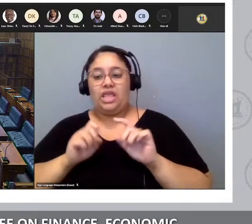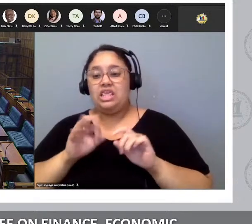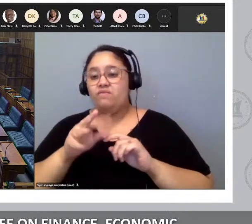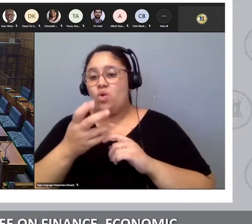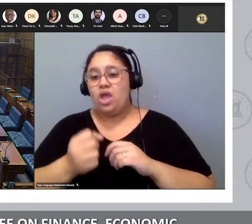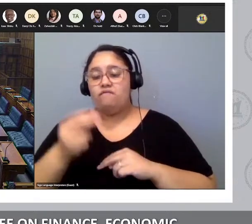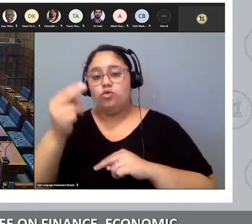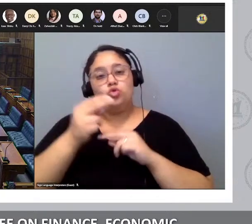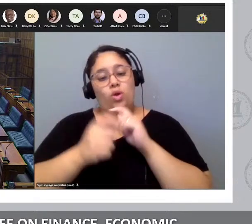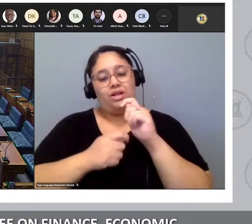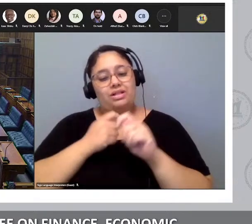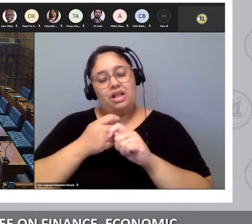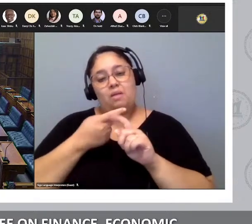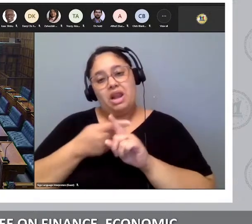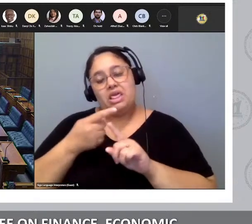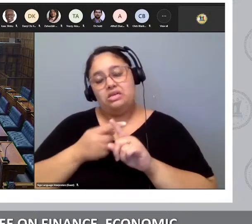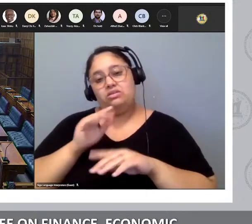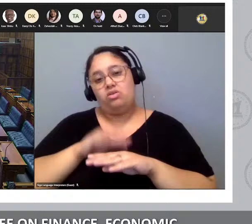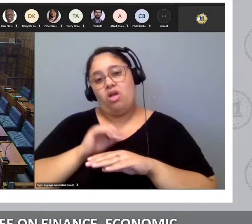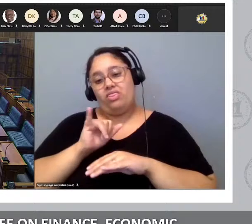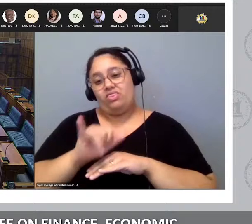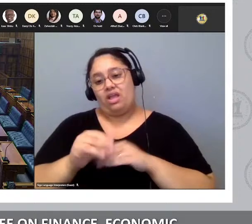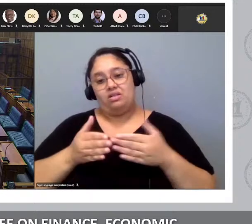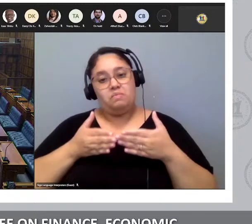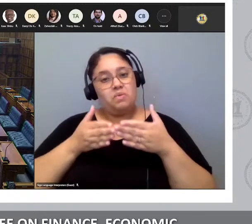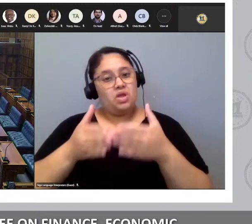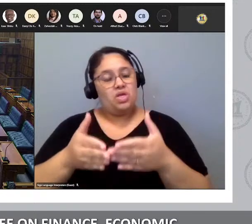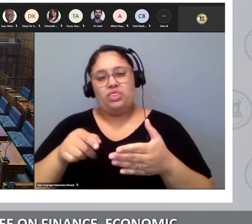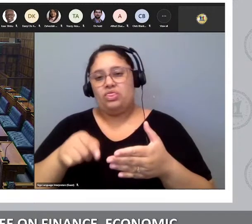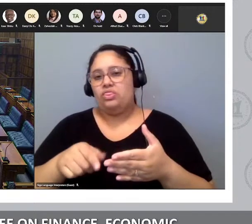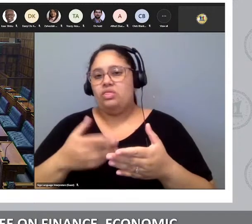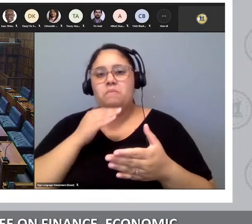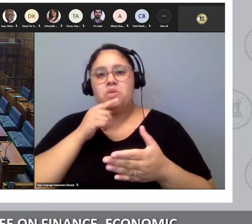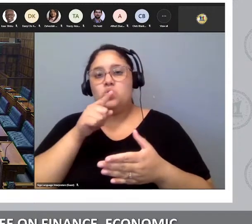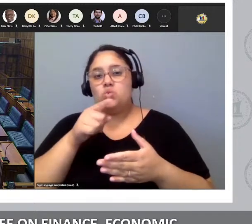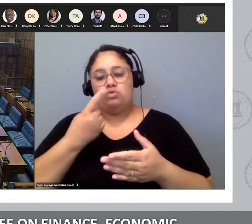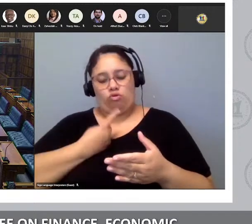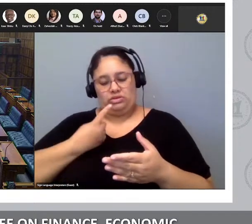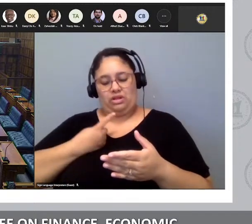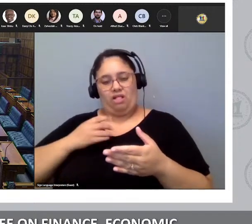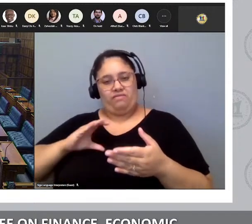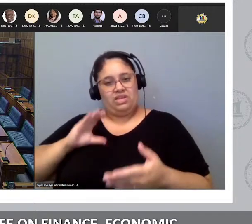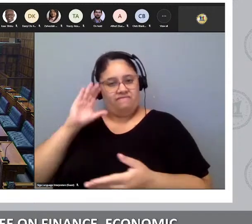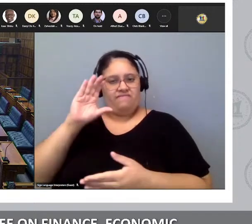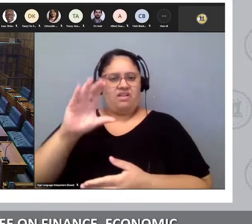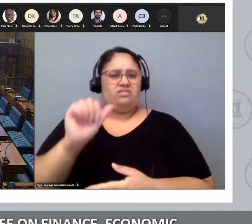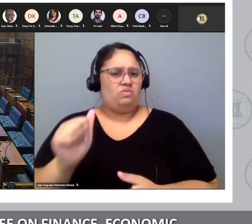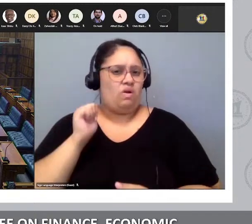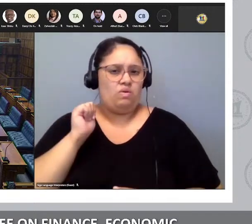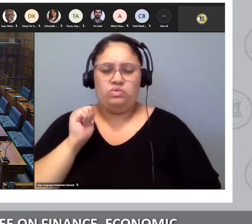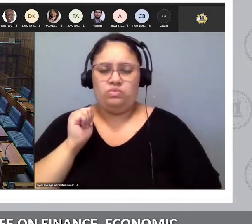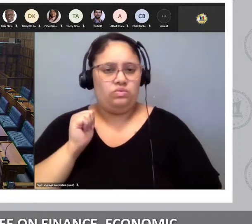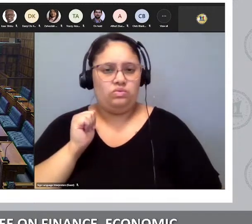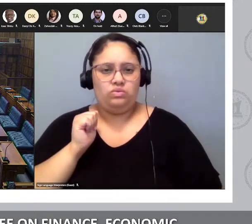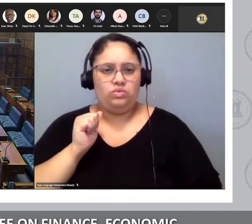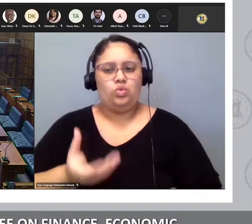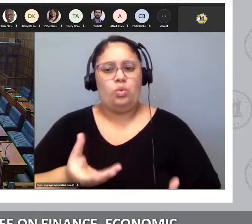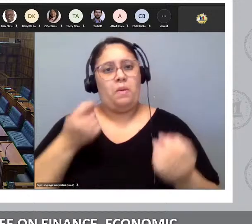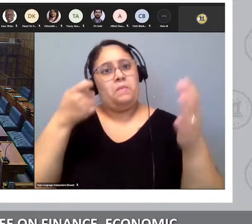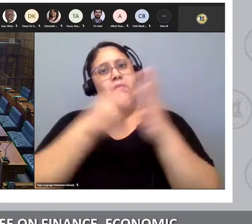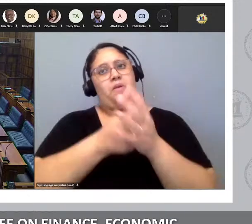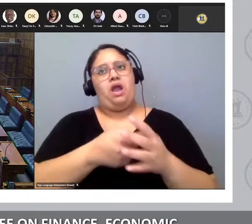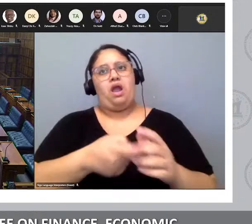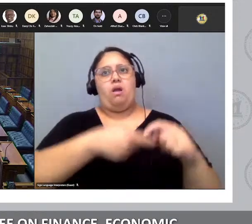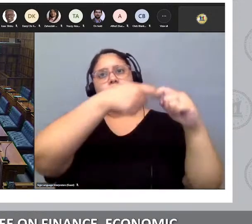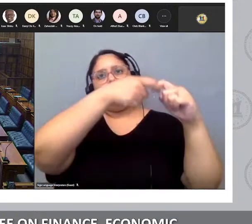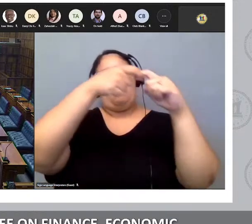short-term lose on that on that um specific birth you are not going to actually invest Millions to to get mobile crins